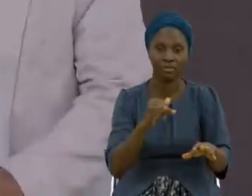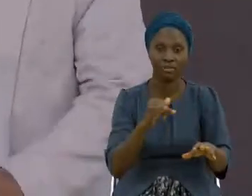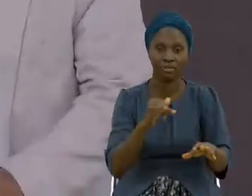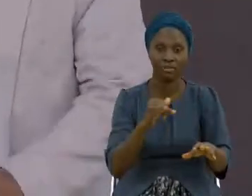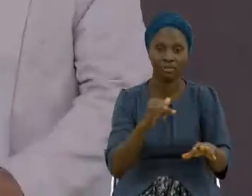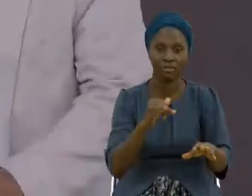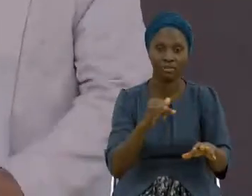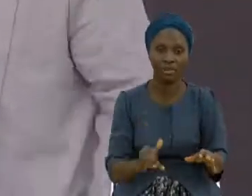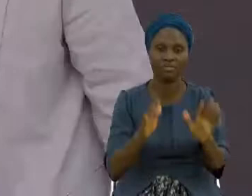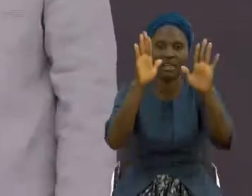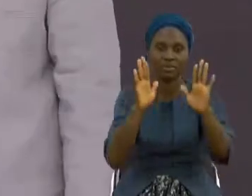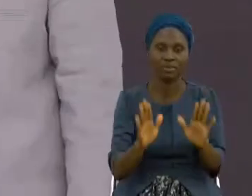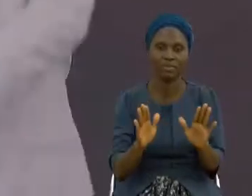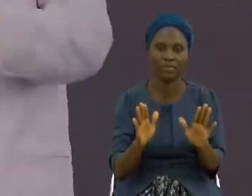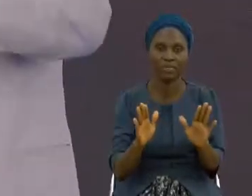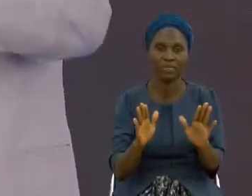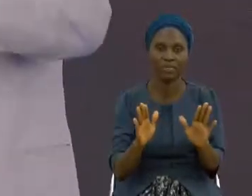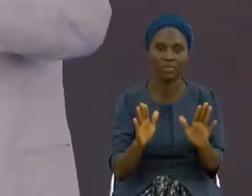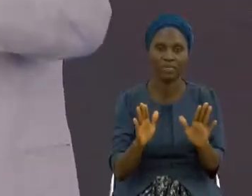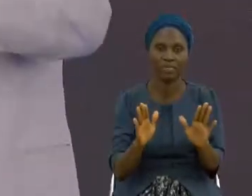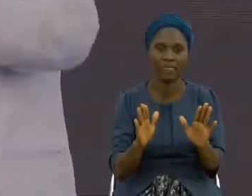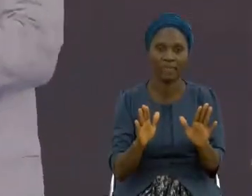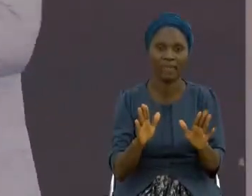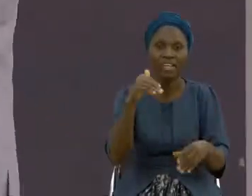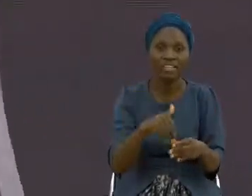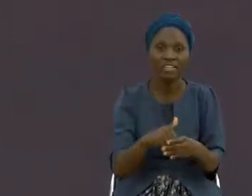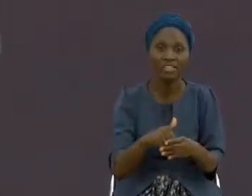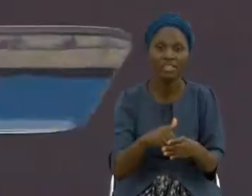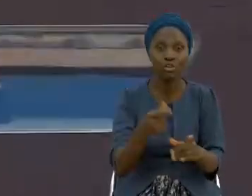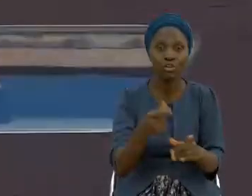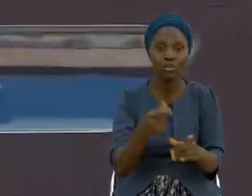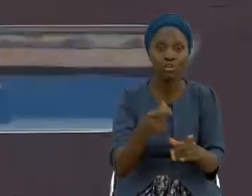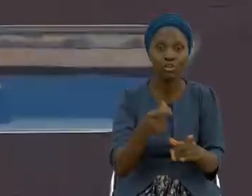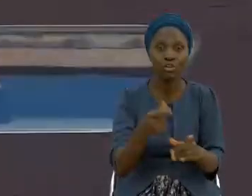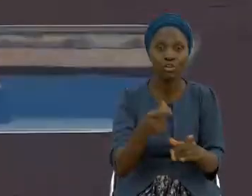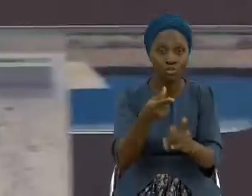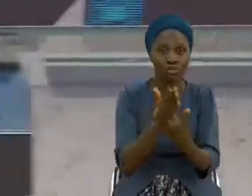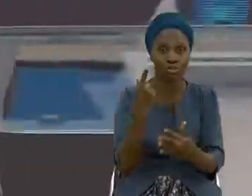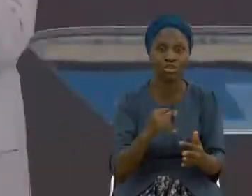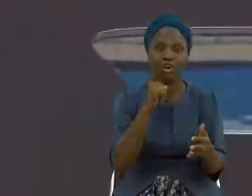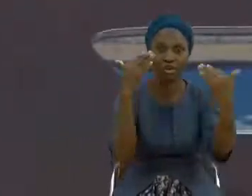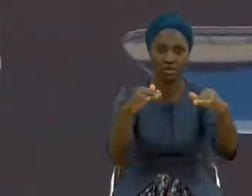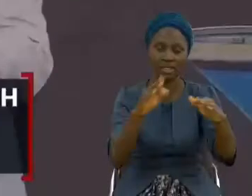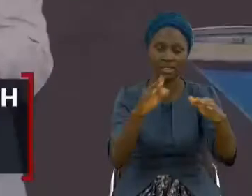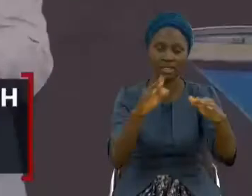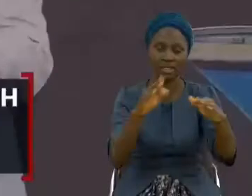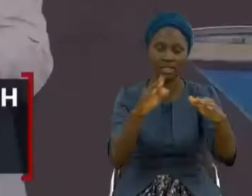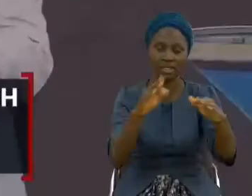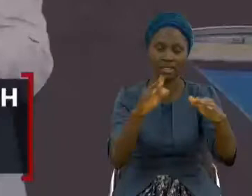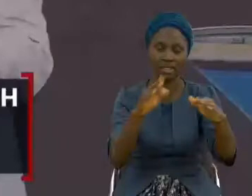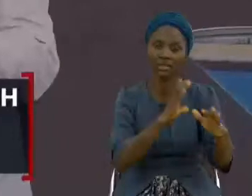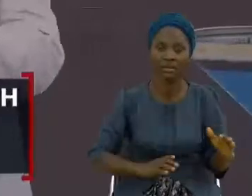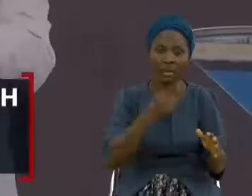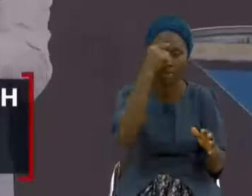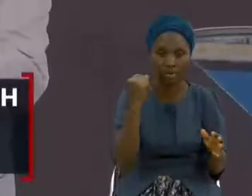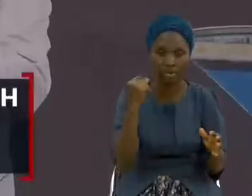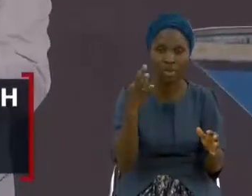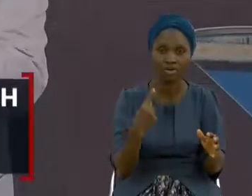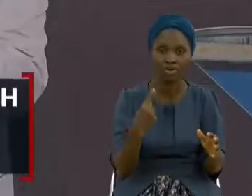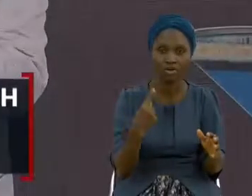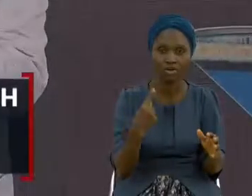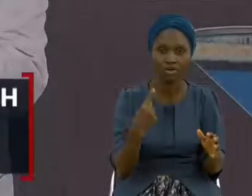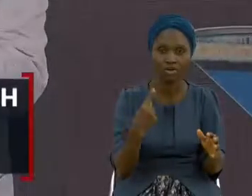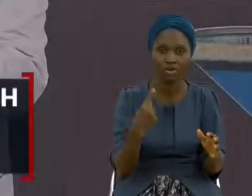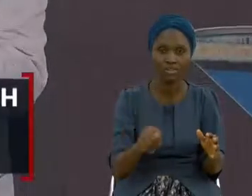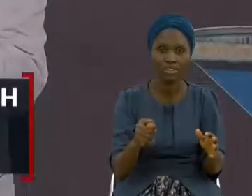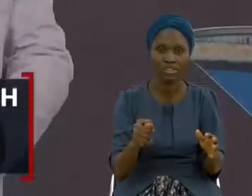in the limit through the unlimited christ because of the unrelenting faith